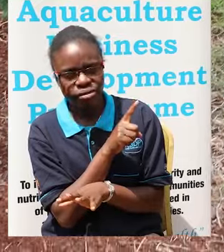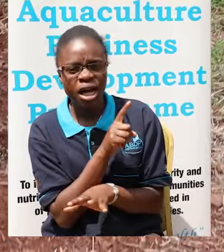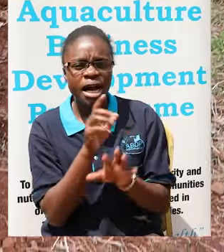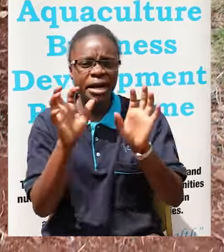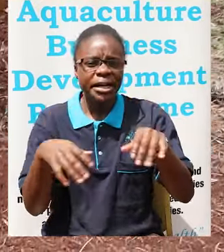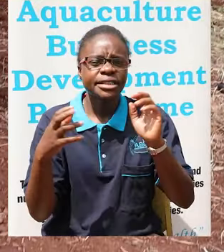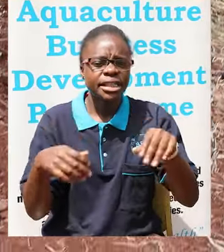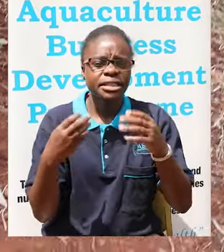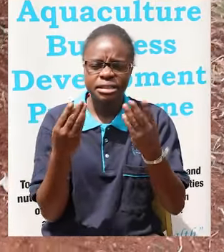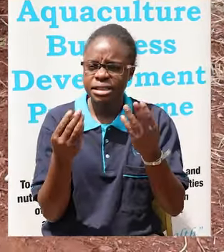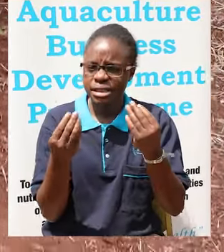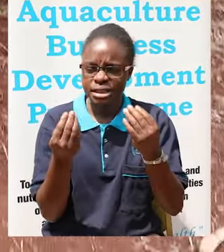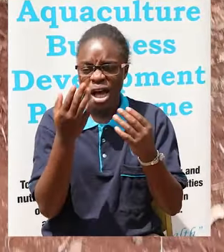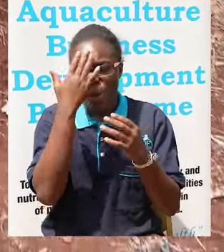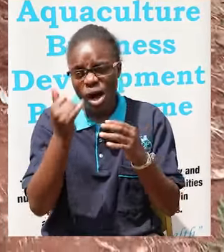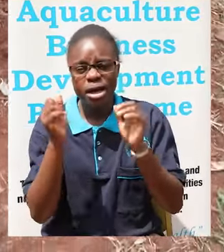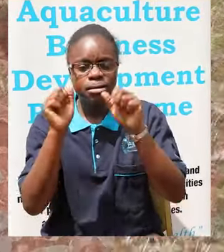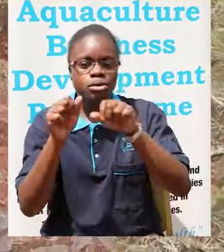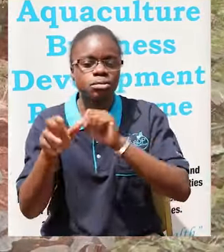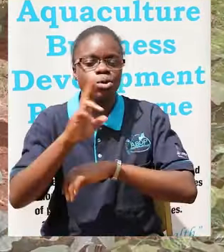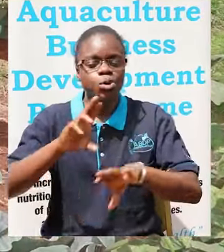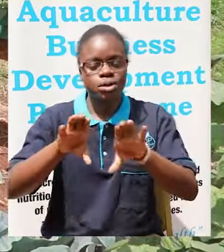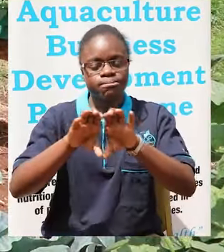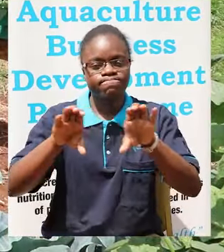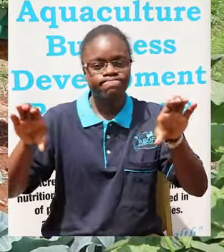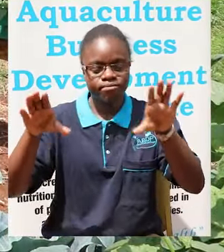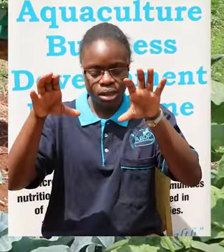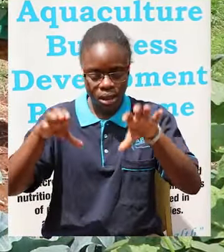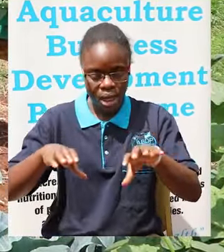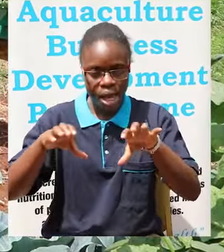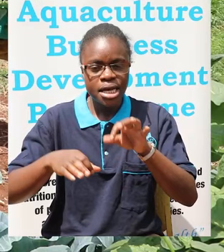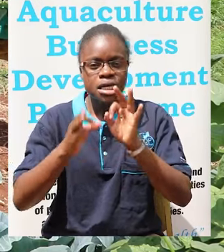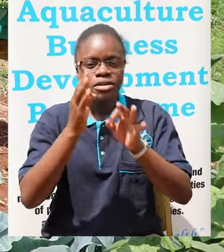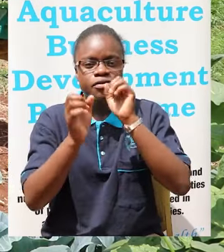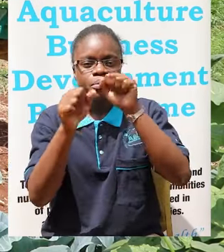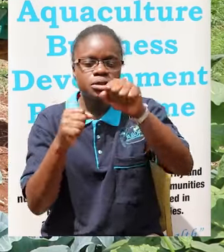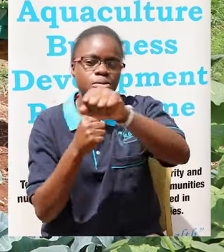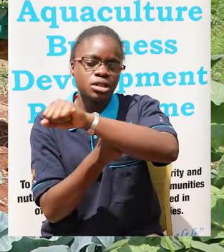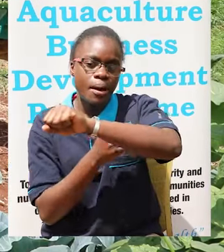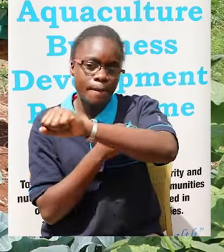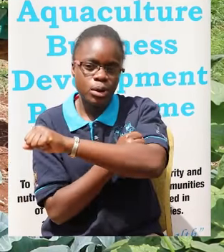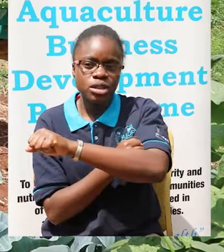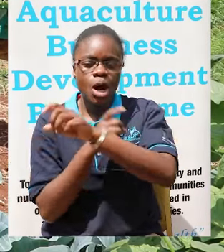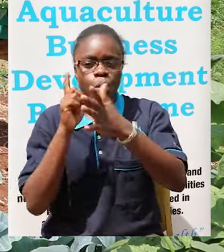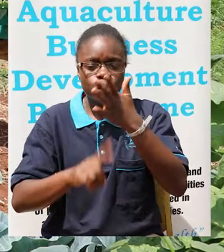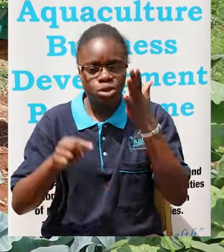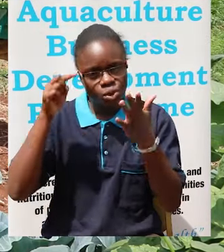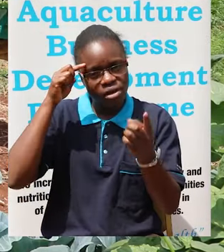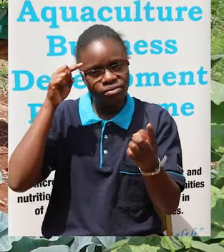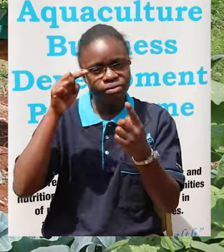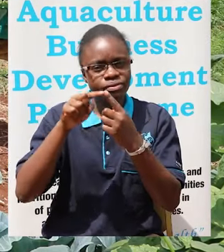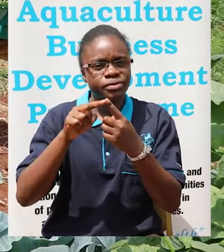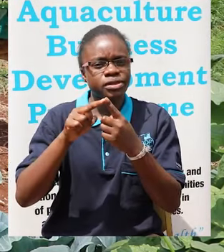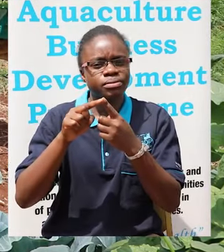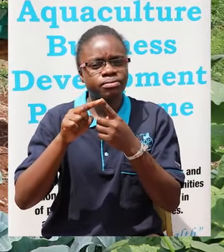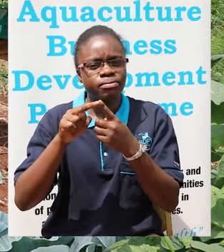important because you can do it even on a concrete slab. So long as you can support your main poles, you can do this on a concrete